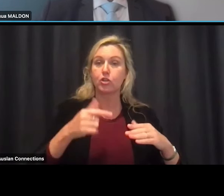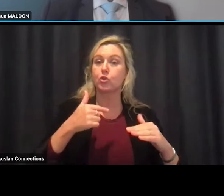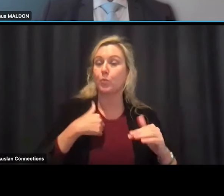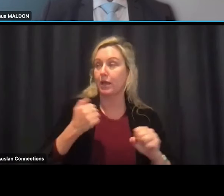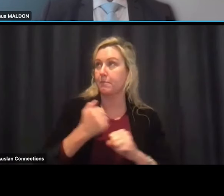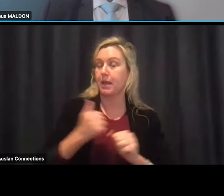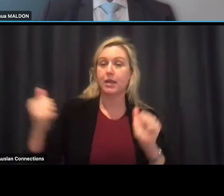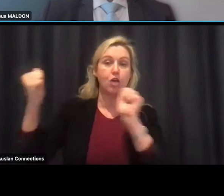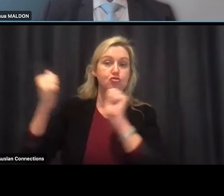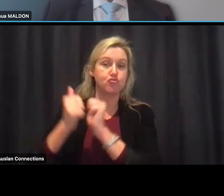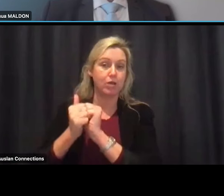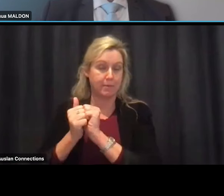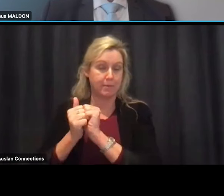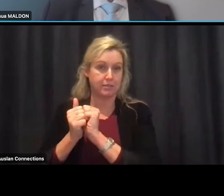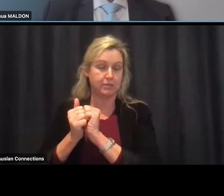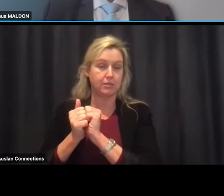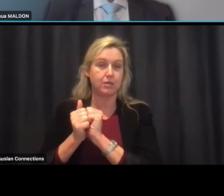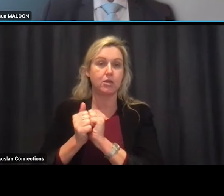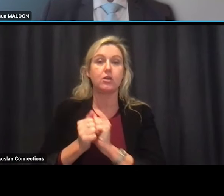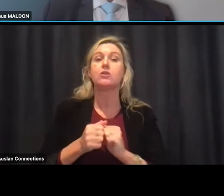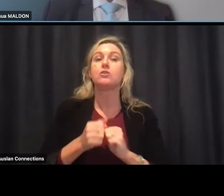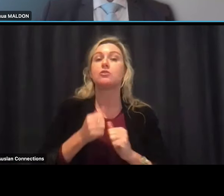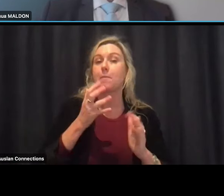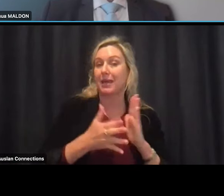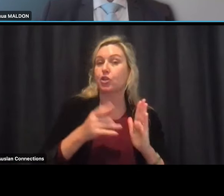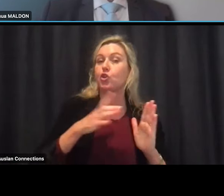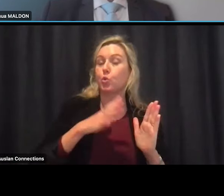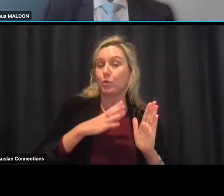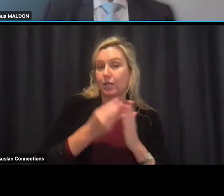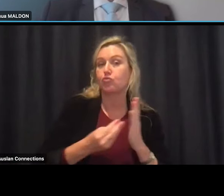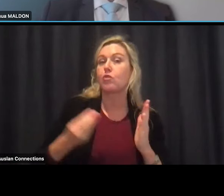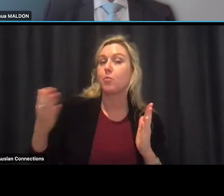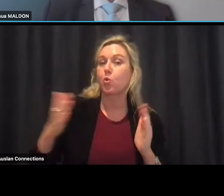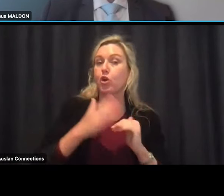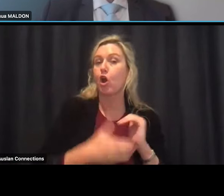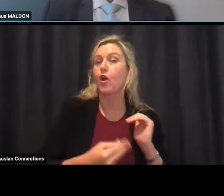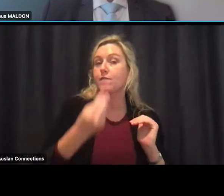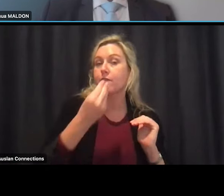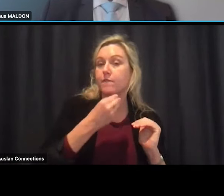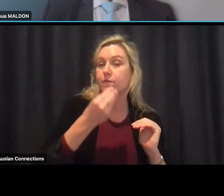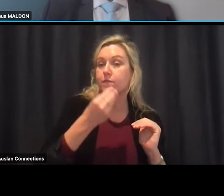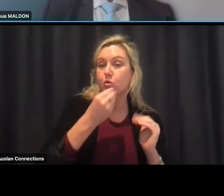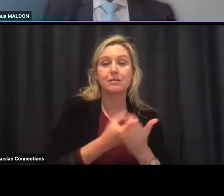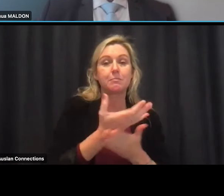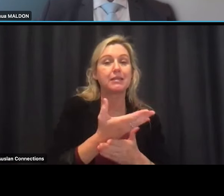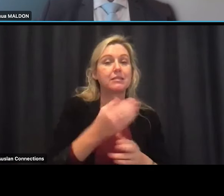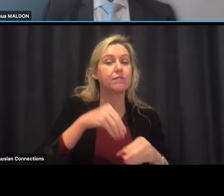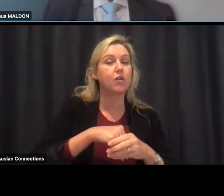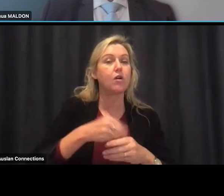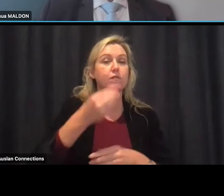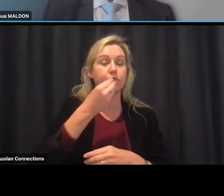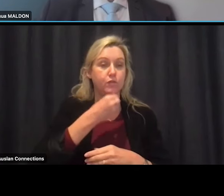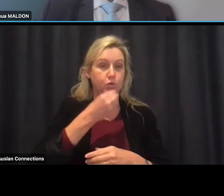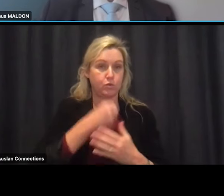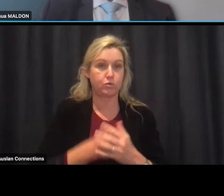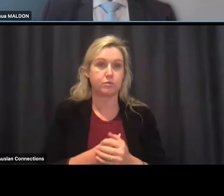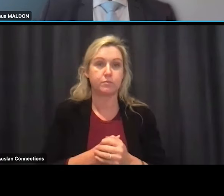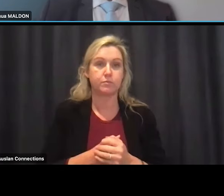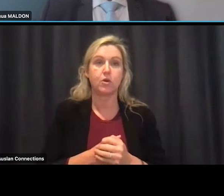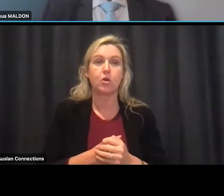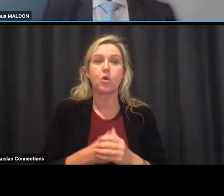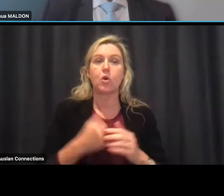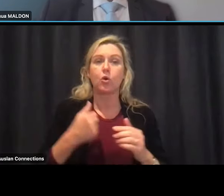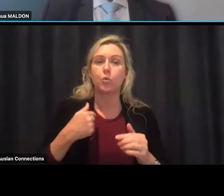As part of this agreement, providers are required to report on elements of food and nutrition expenditure. The BDF will continue, as we call